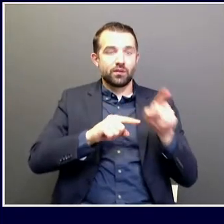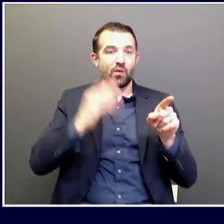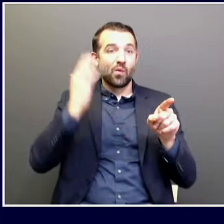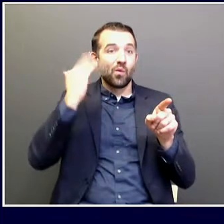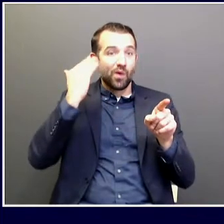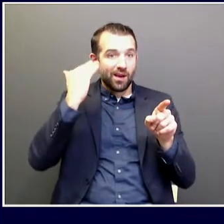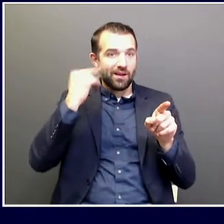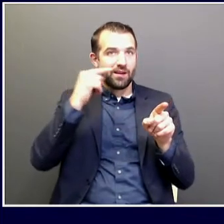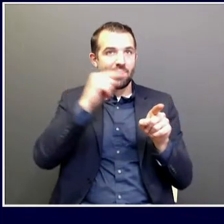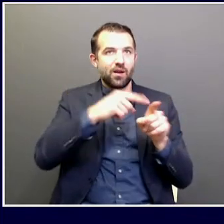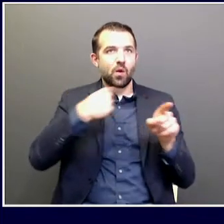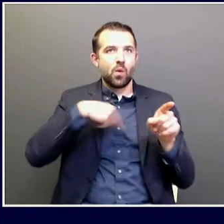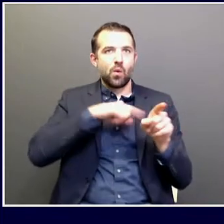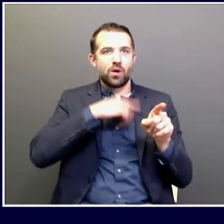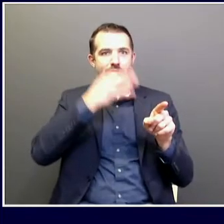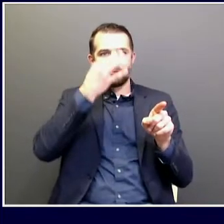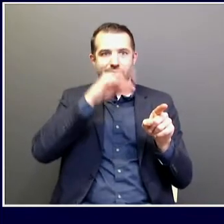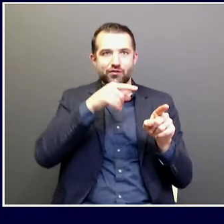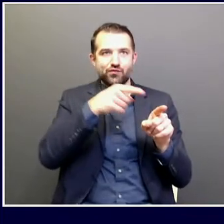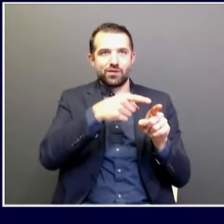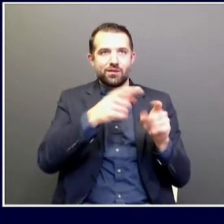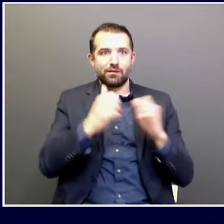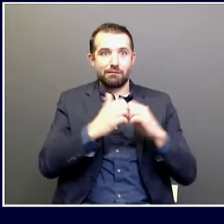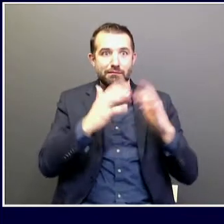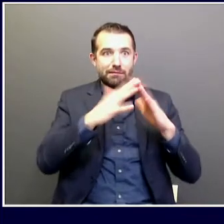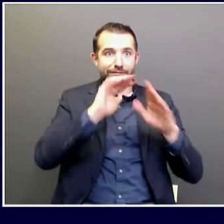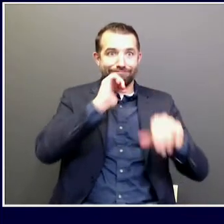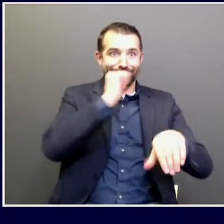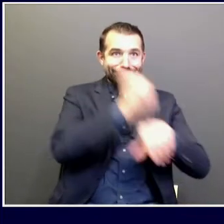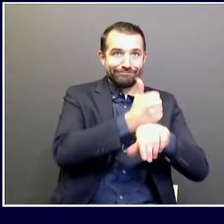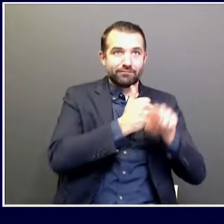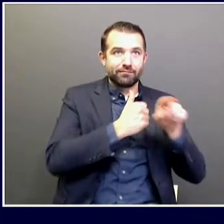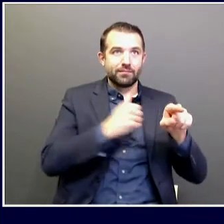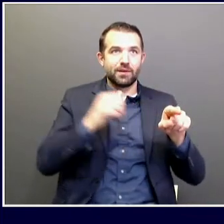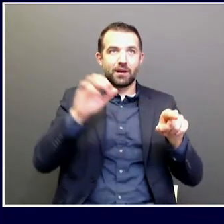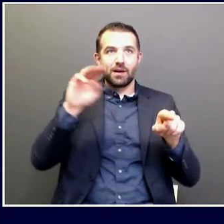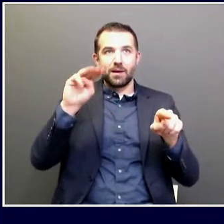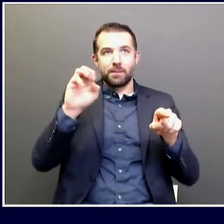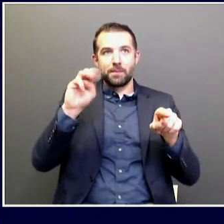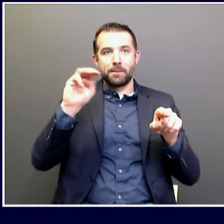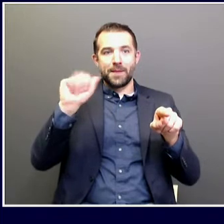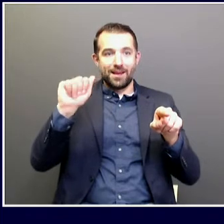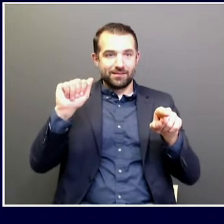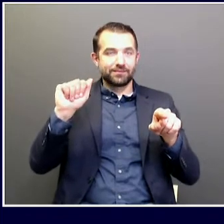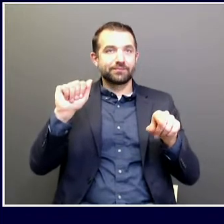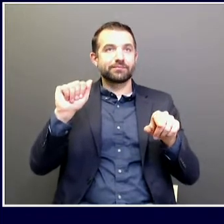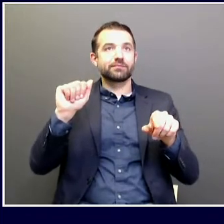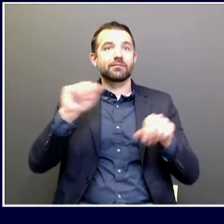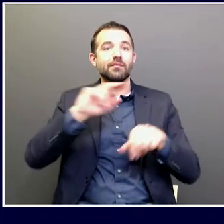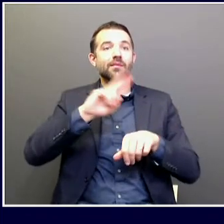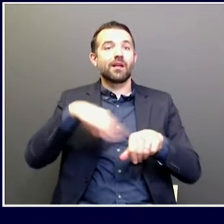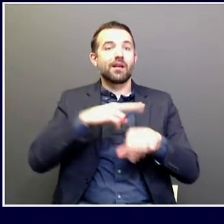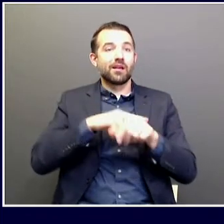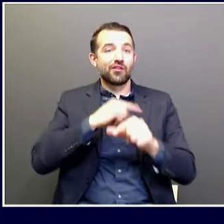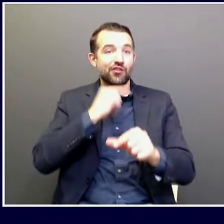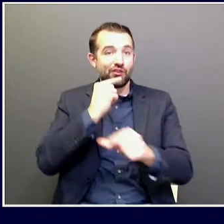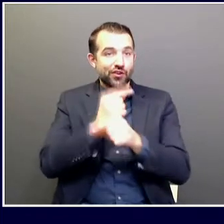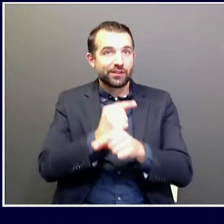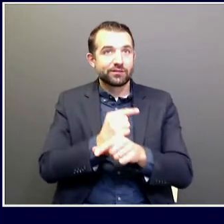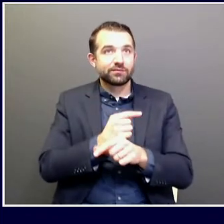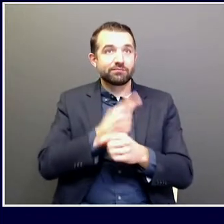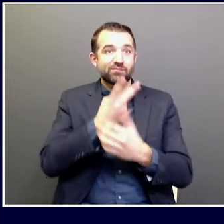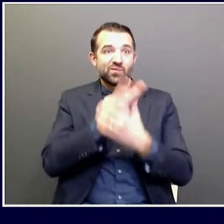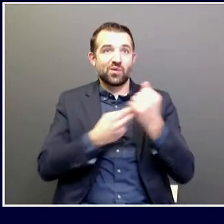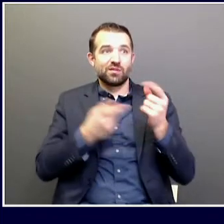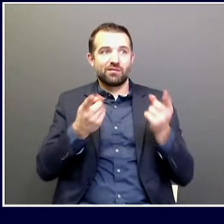act on very quickly in partnership with the Maine Emergency Management Agency and the Maine National Guard, being that we're at the Armory.